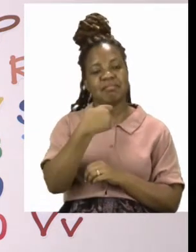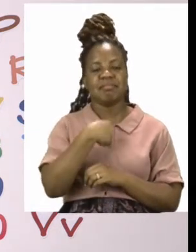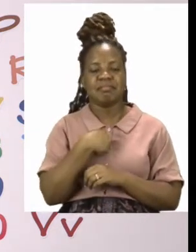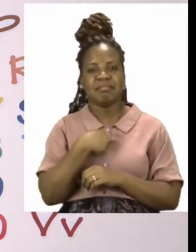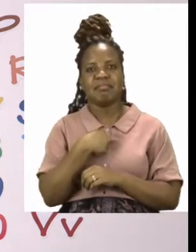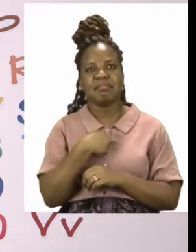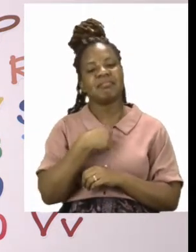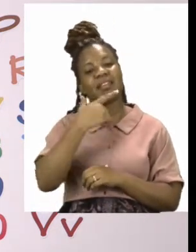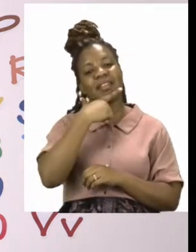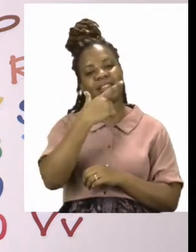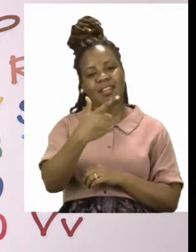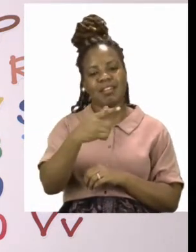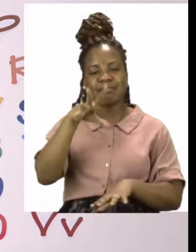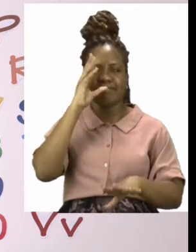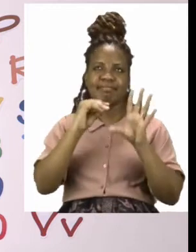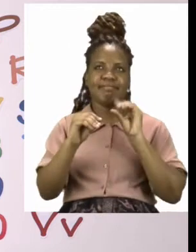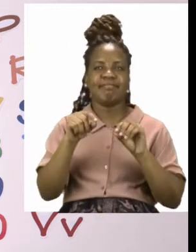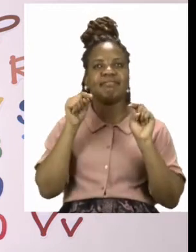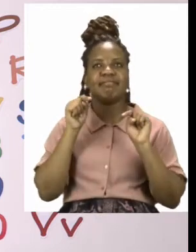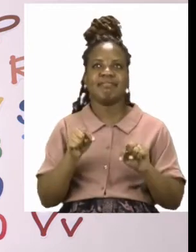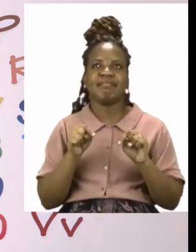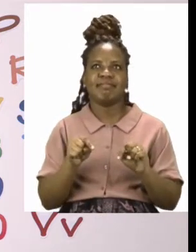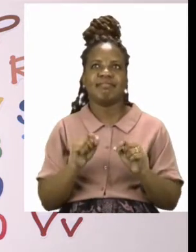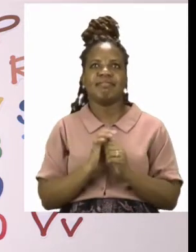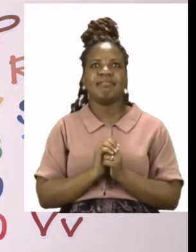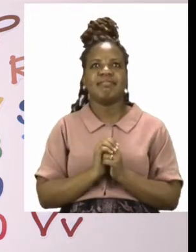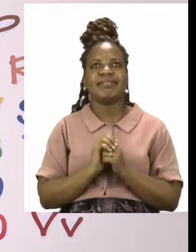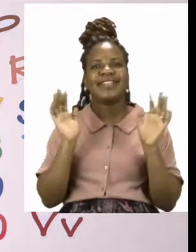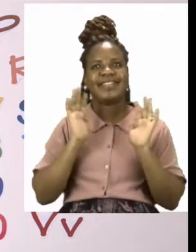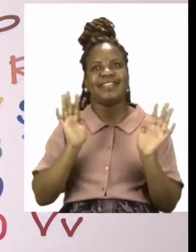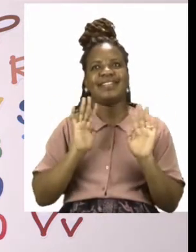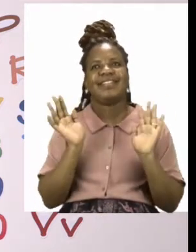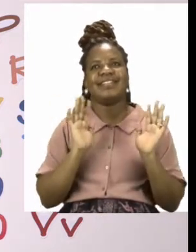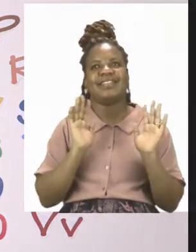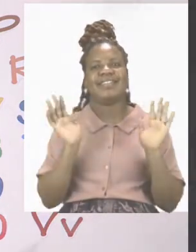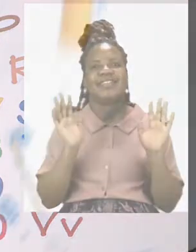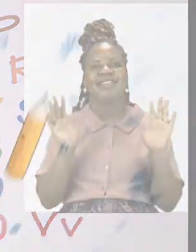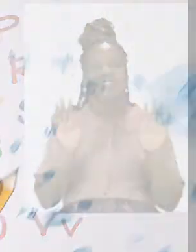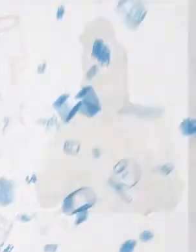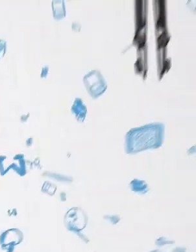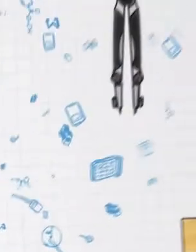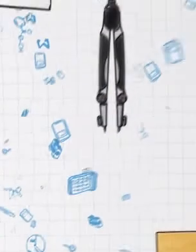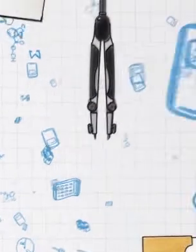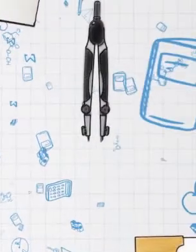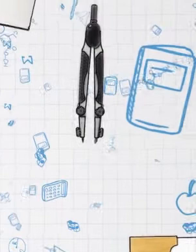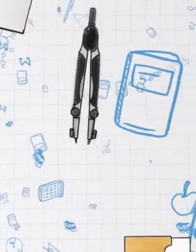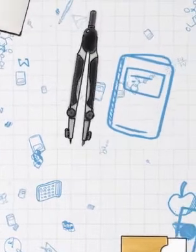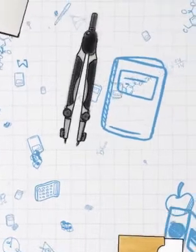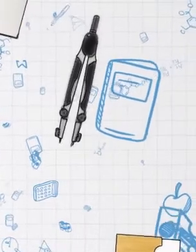transport and communications, occupations, autumn and more. We distribute countrywide in over 7 different